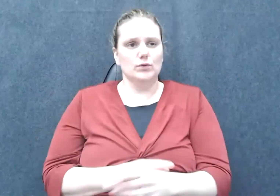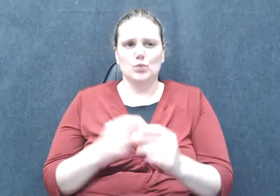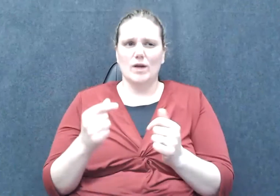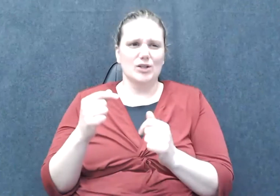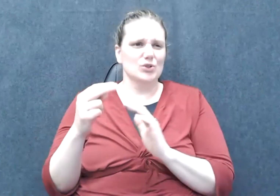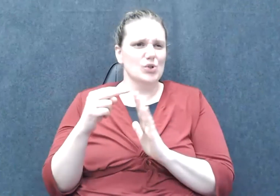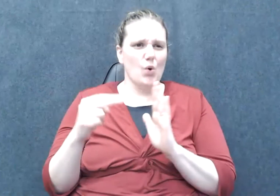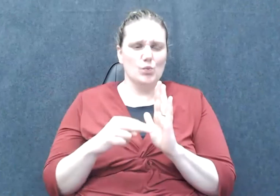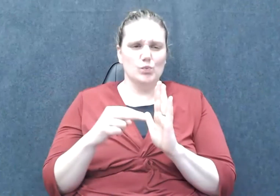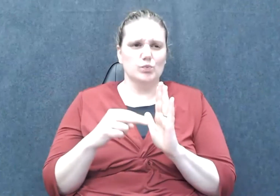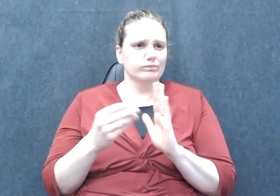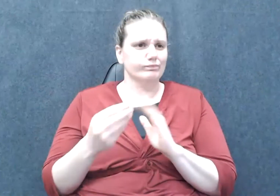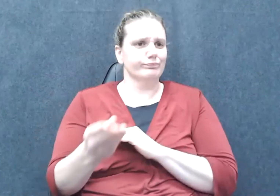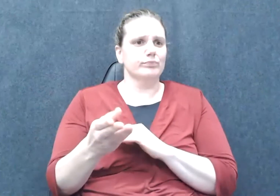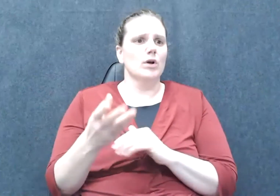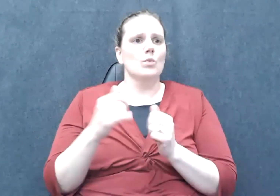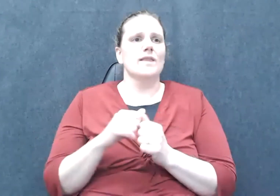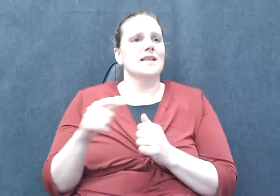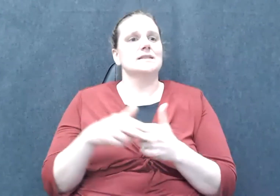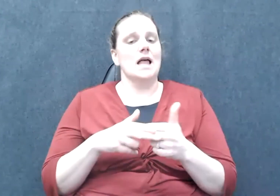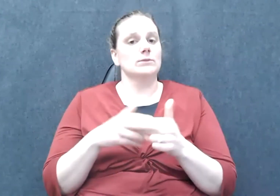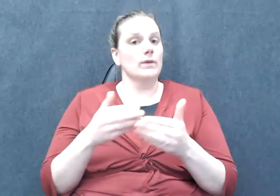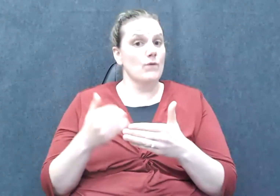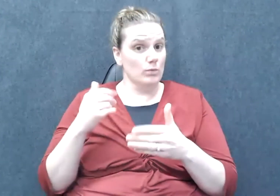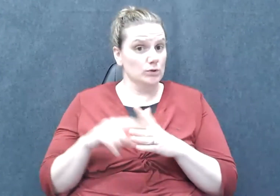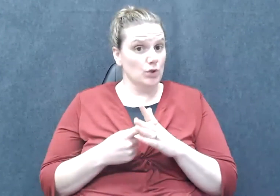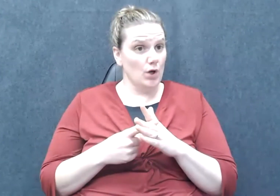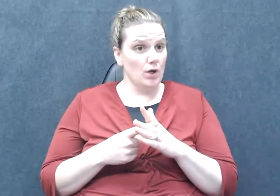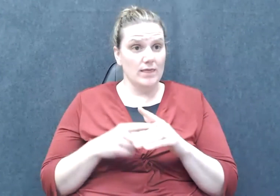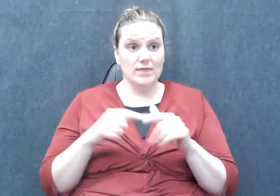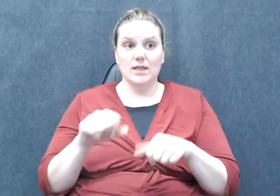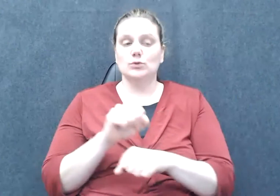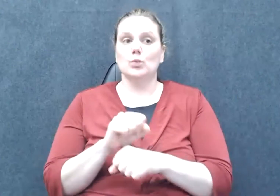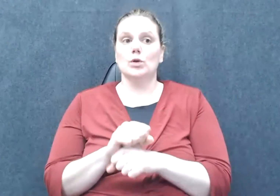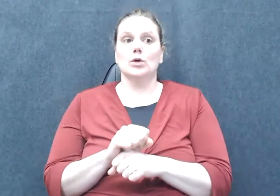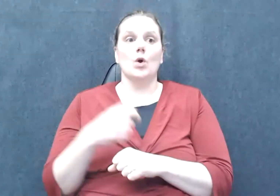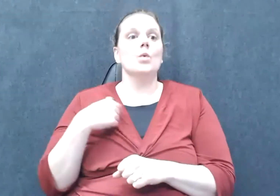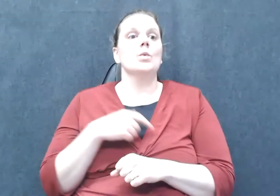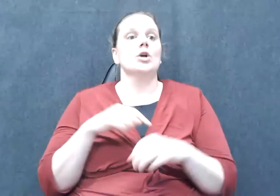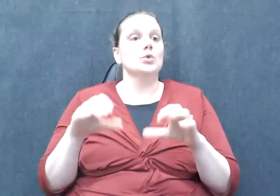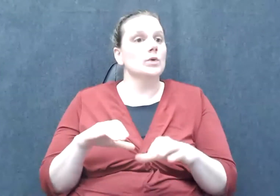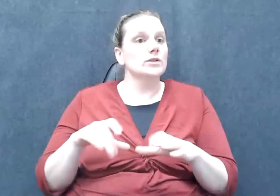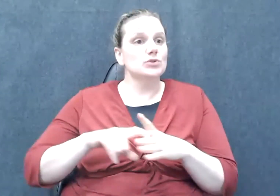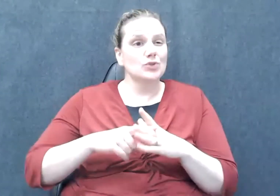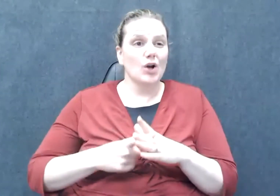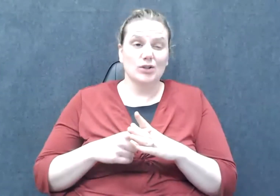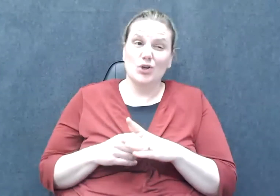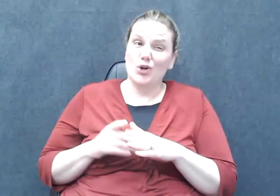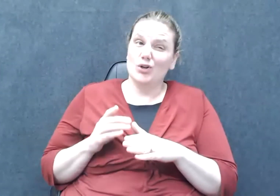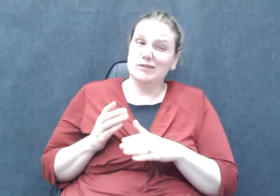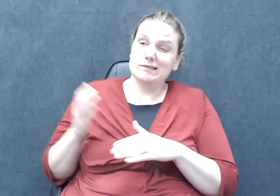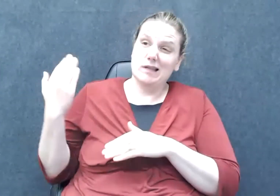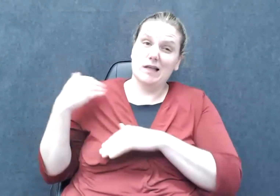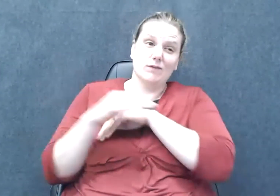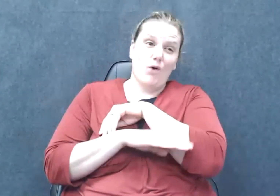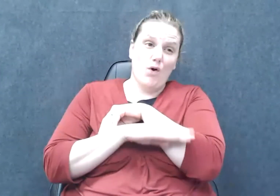slides, we're going to, and before we get started here, because this work, the work that we are doing began early last fall, there's